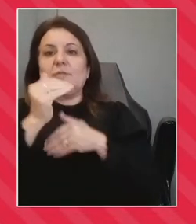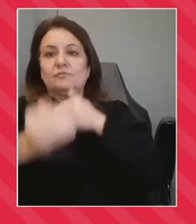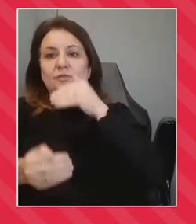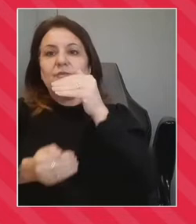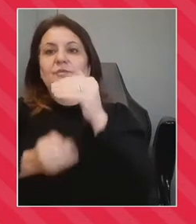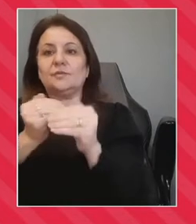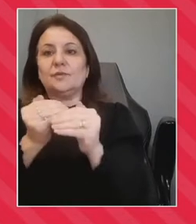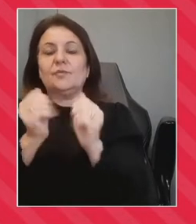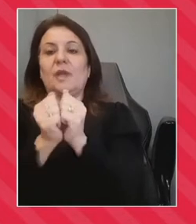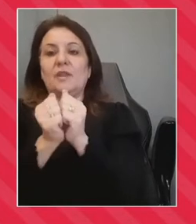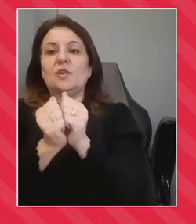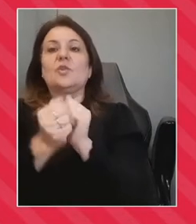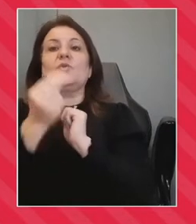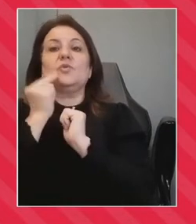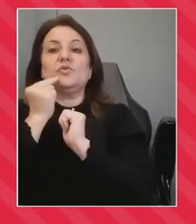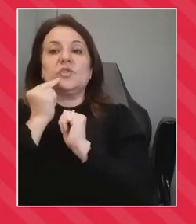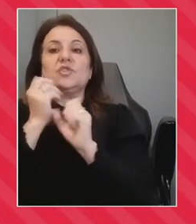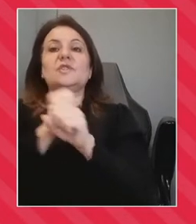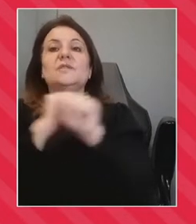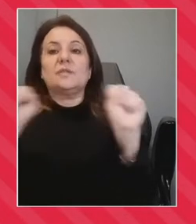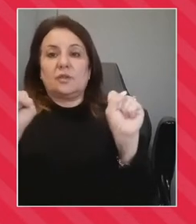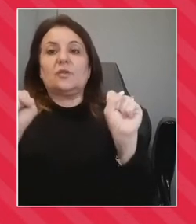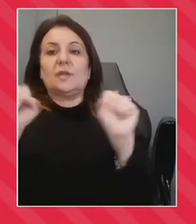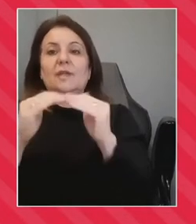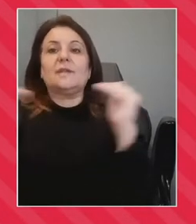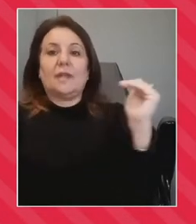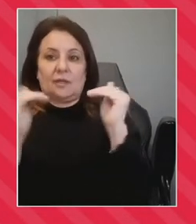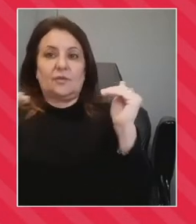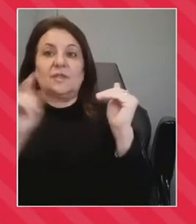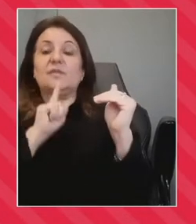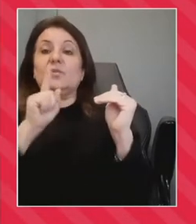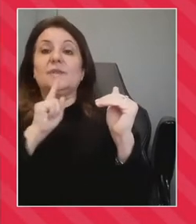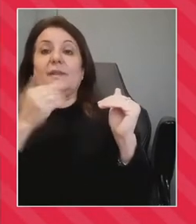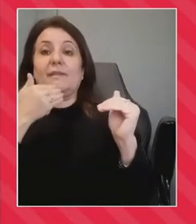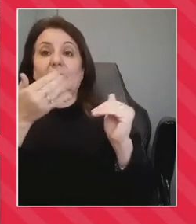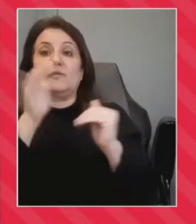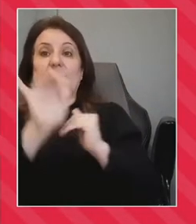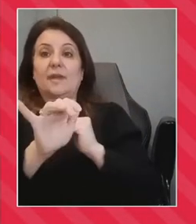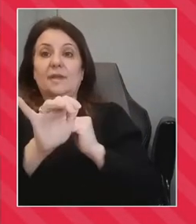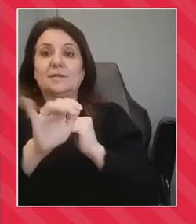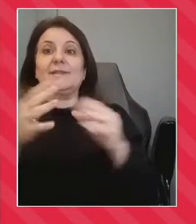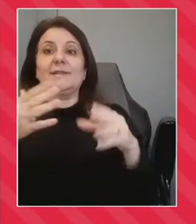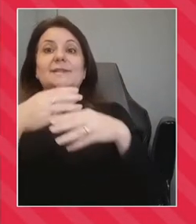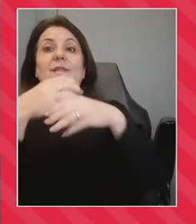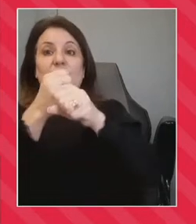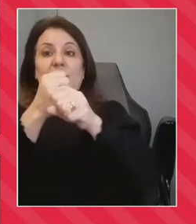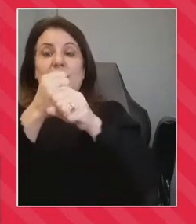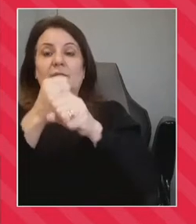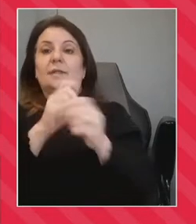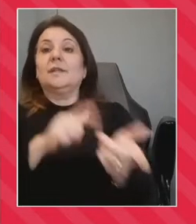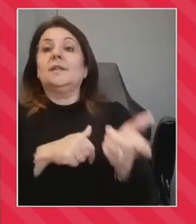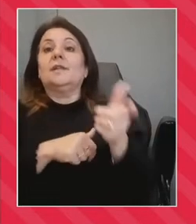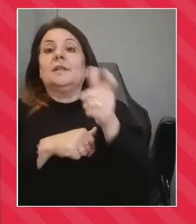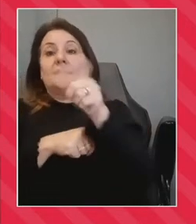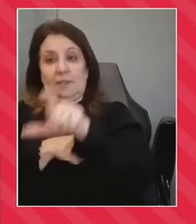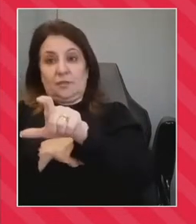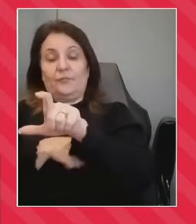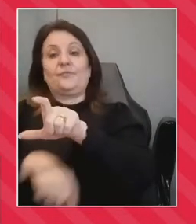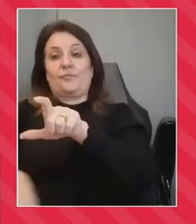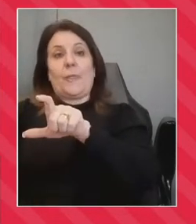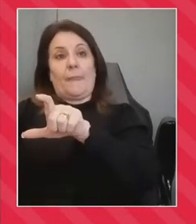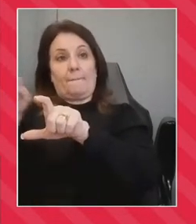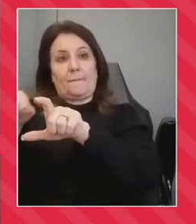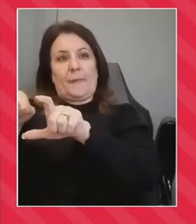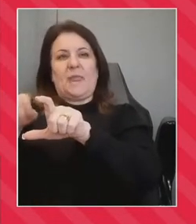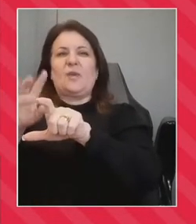security and health equity is really quite astounding. So thank you for that summary. So let's turn our conversation to, we kind of touched